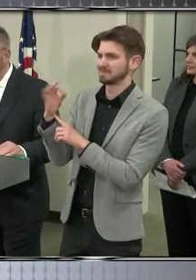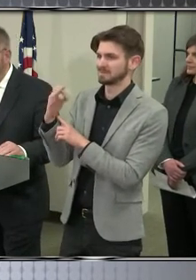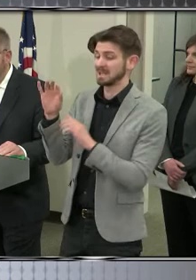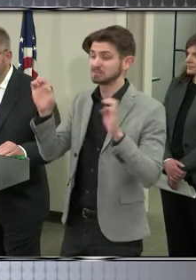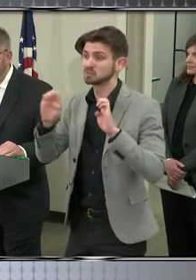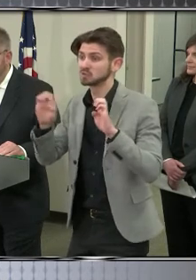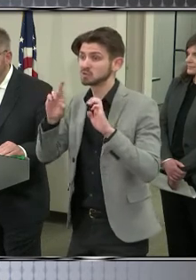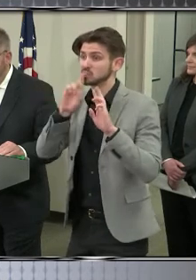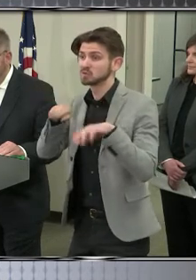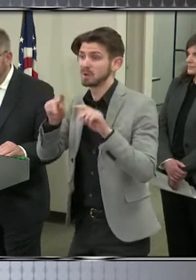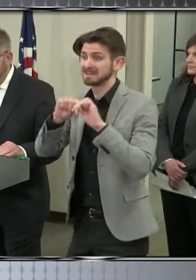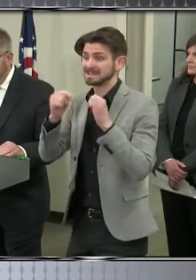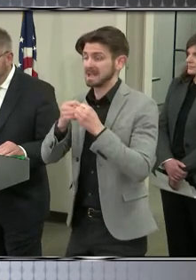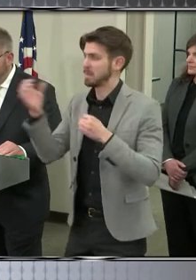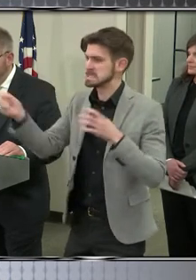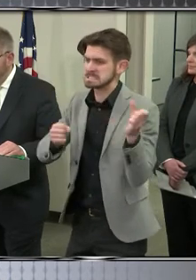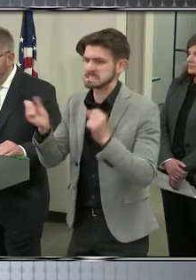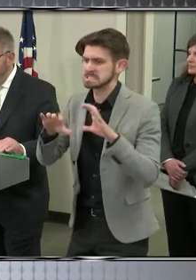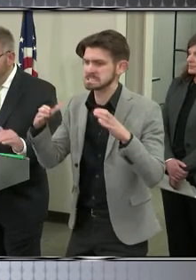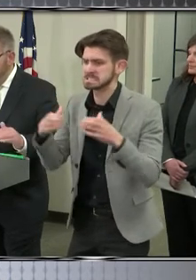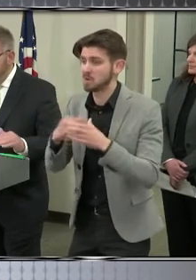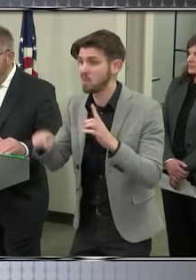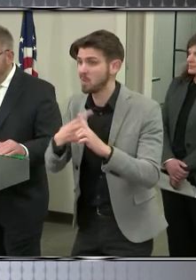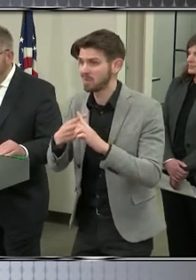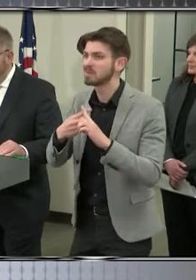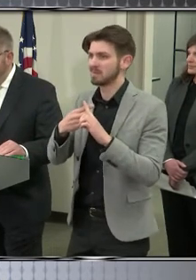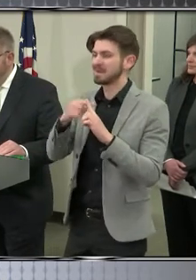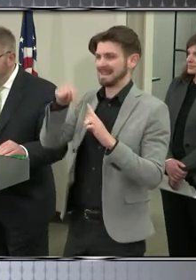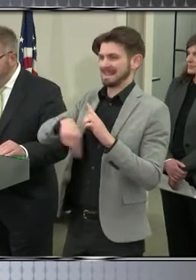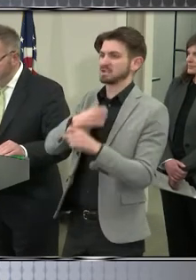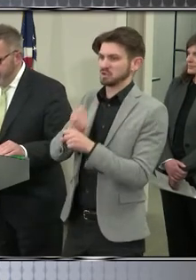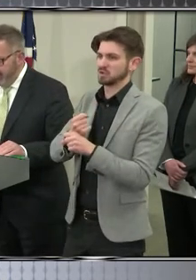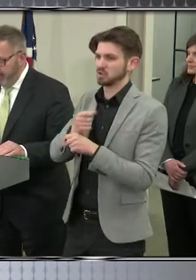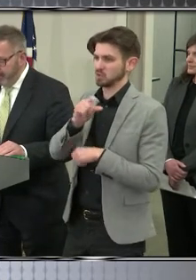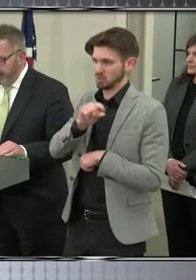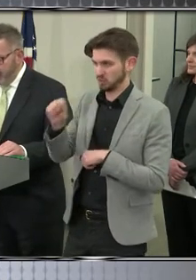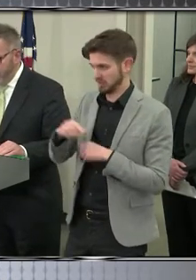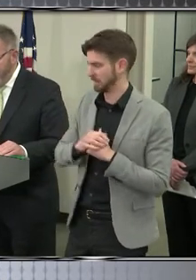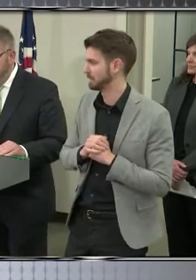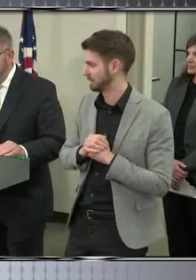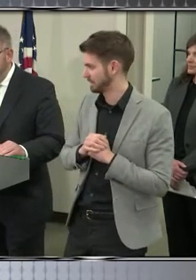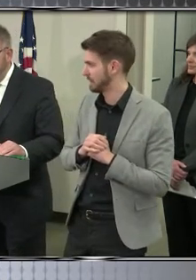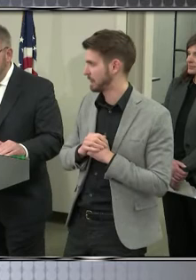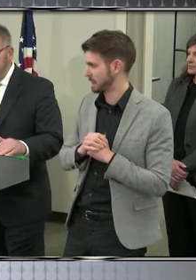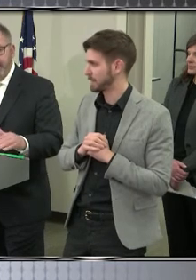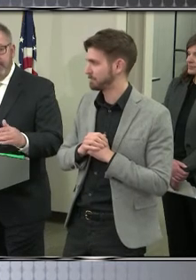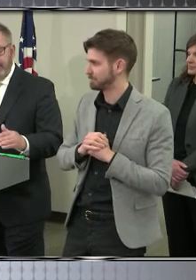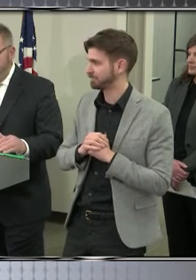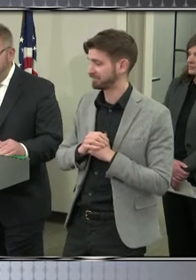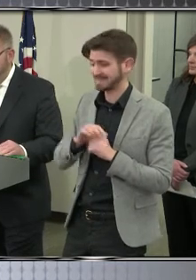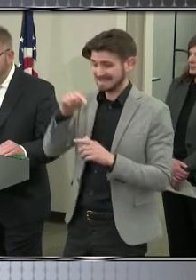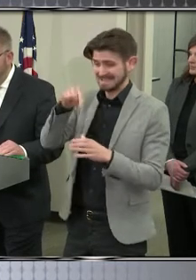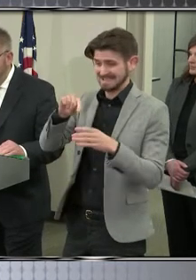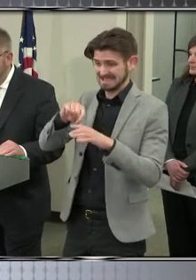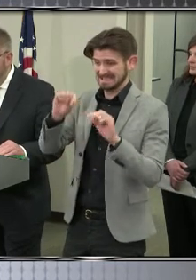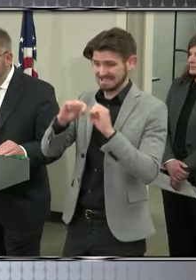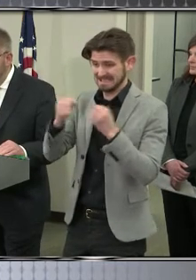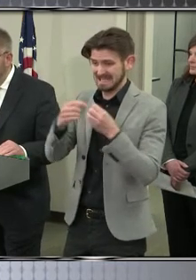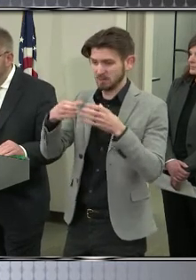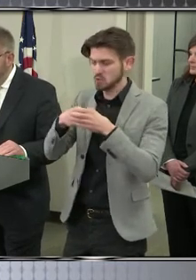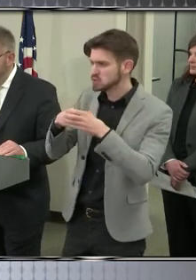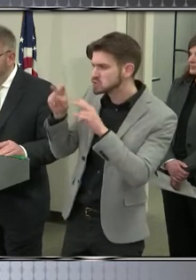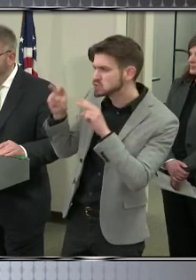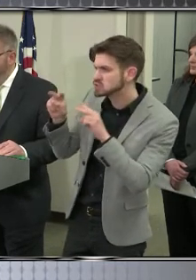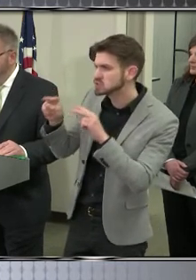February 14th of this year. This talented and highly skilled team has been tracking the disease as it spreads through the United